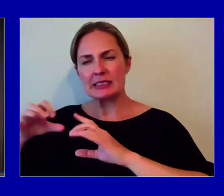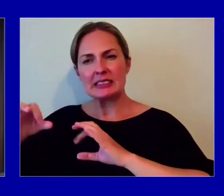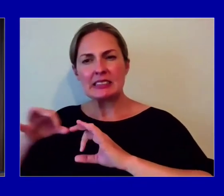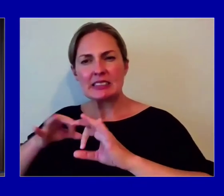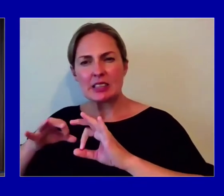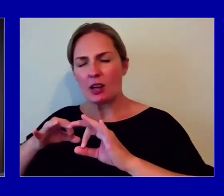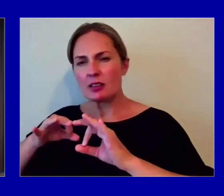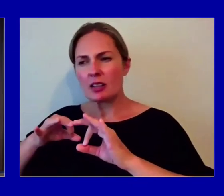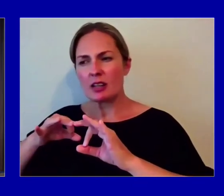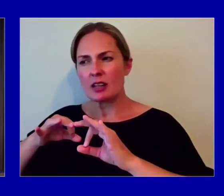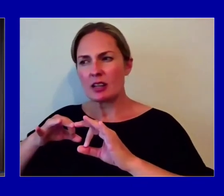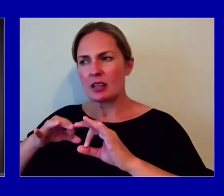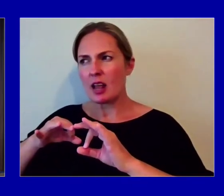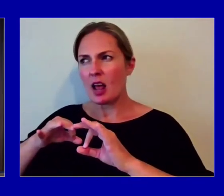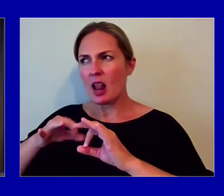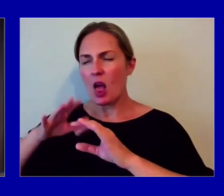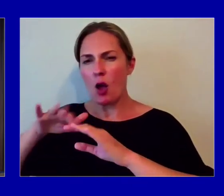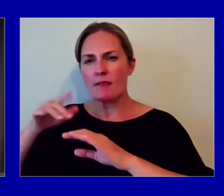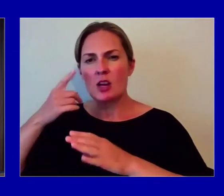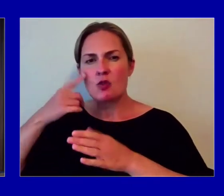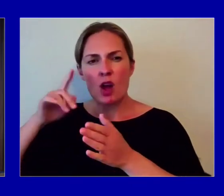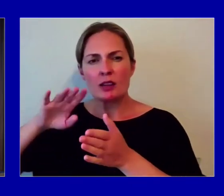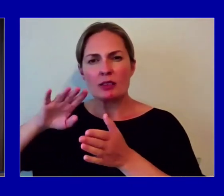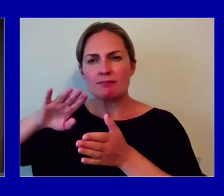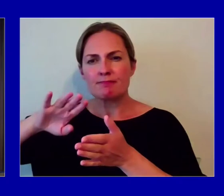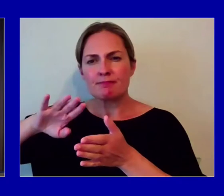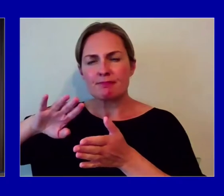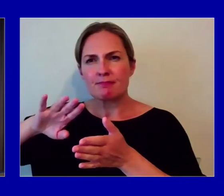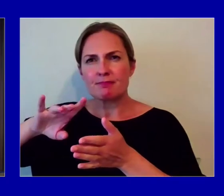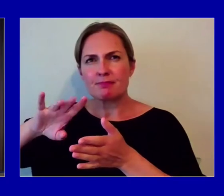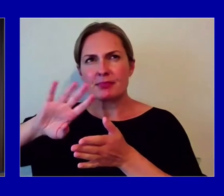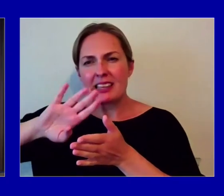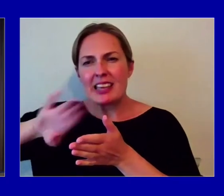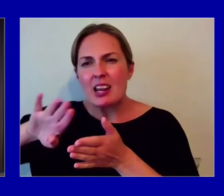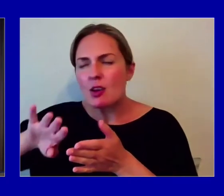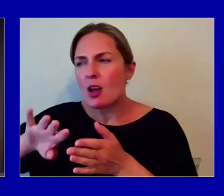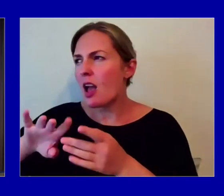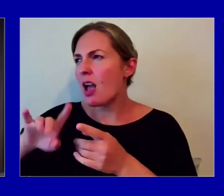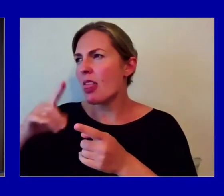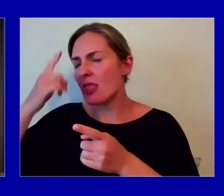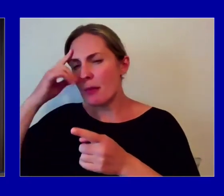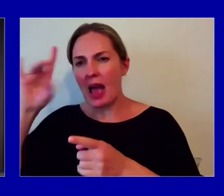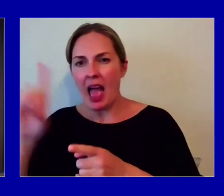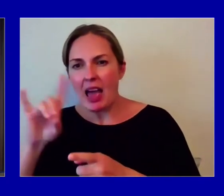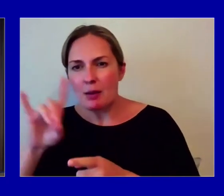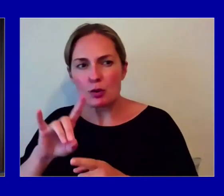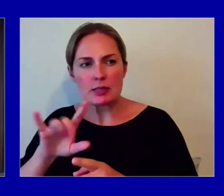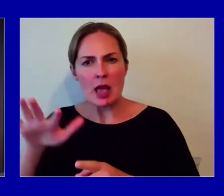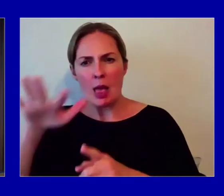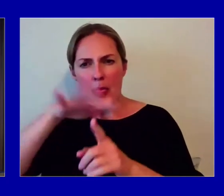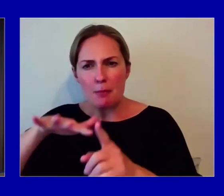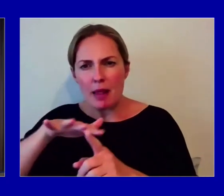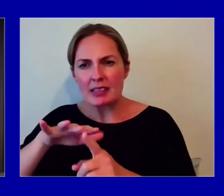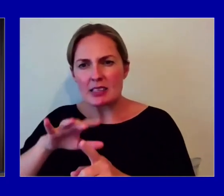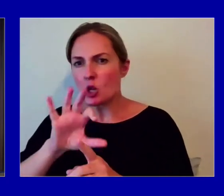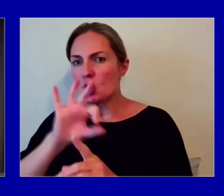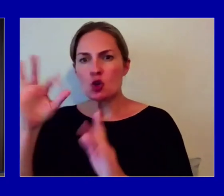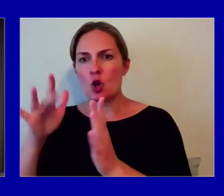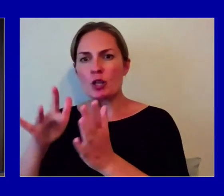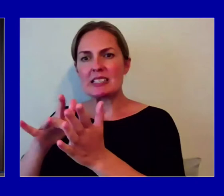idea that there are places that have been untouched. No place has been untouched. No place has not been cared for and loved